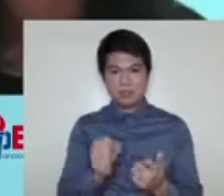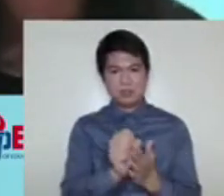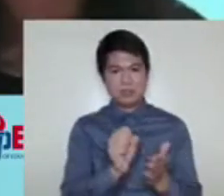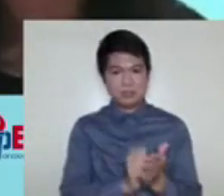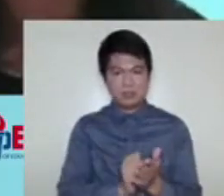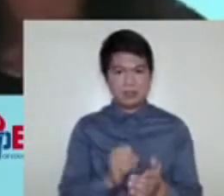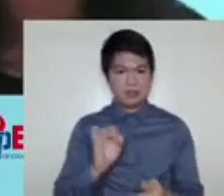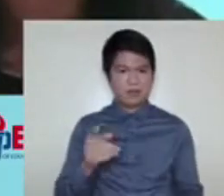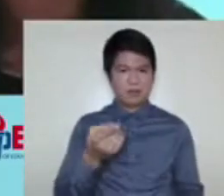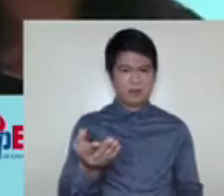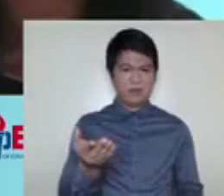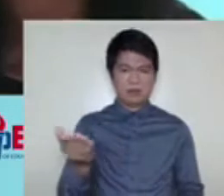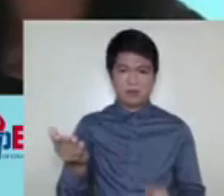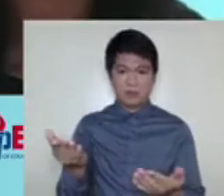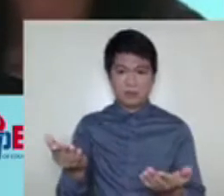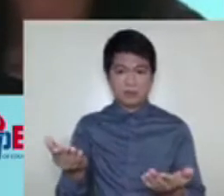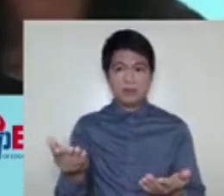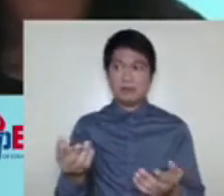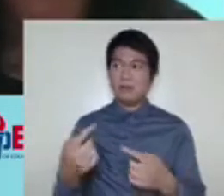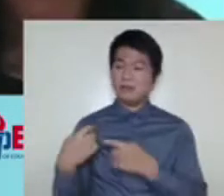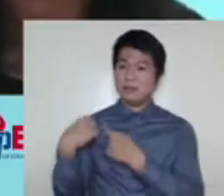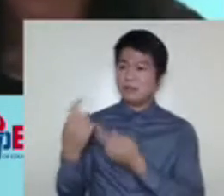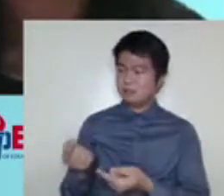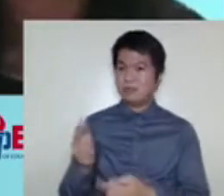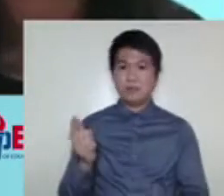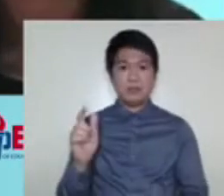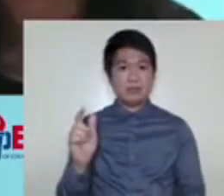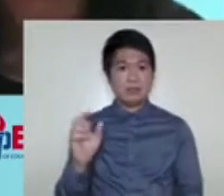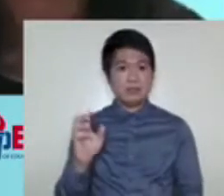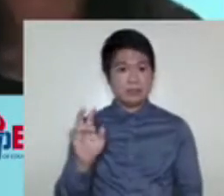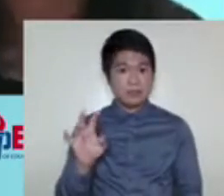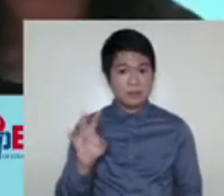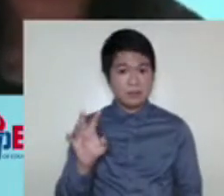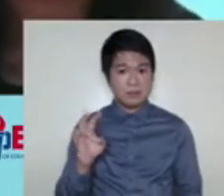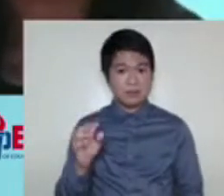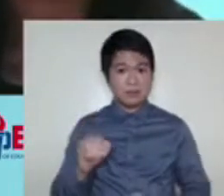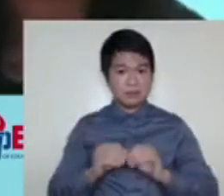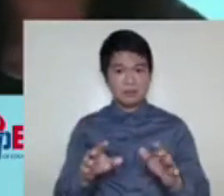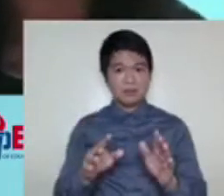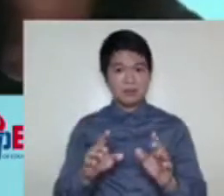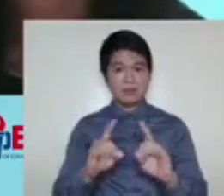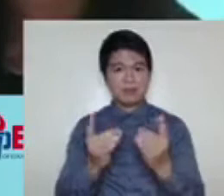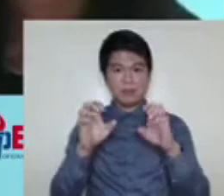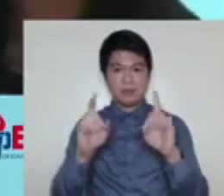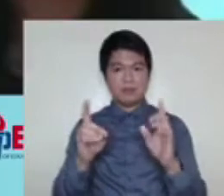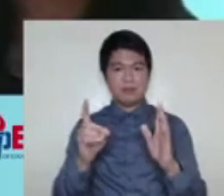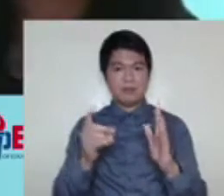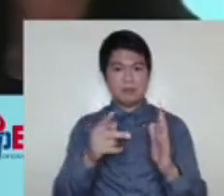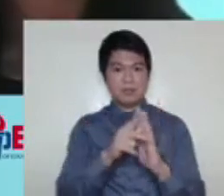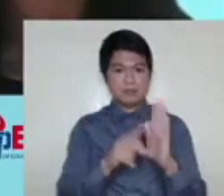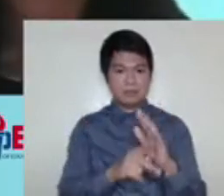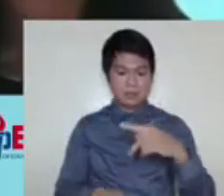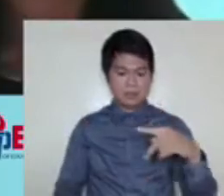since 2017, when we released the DepEd policy on the PPST, and if you were still also